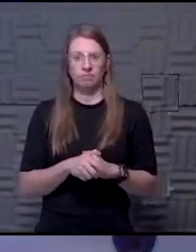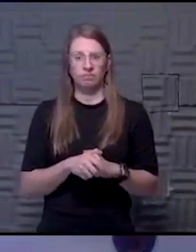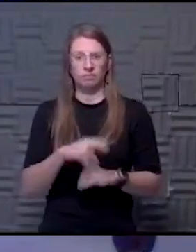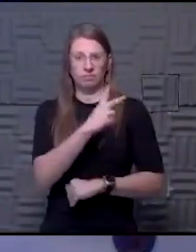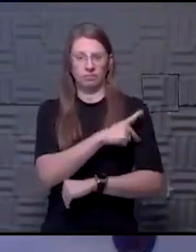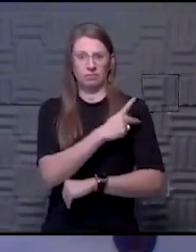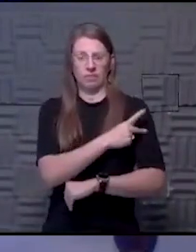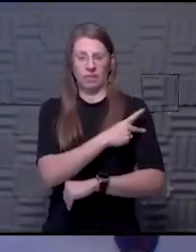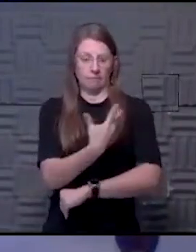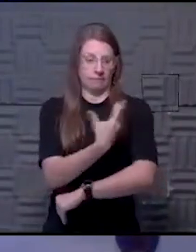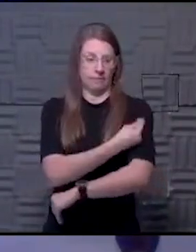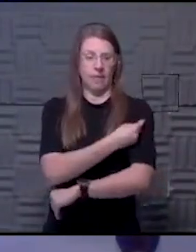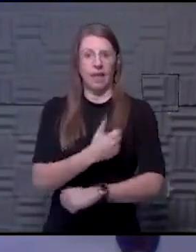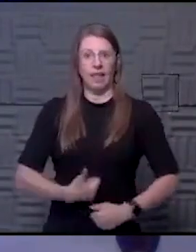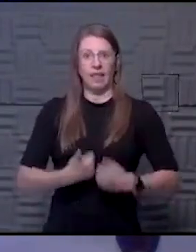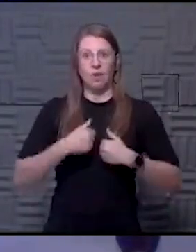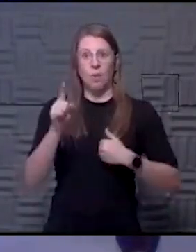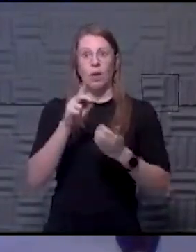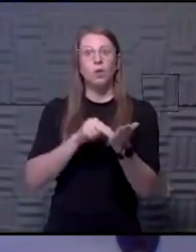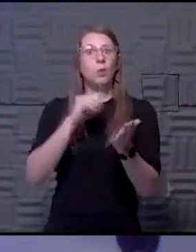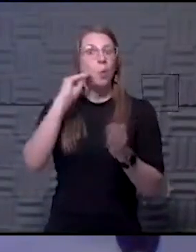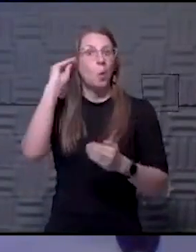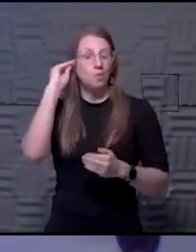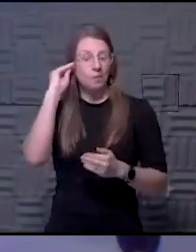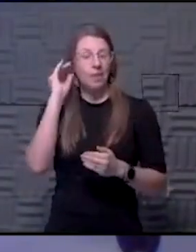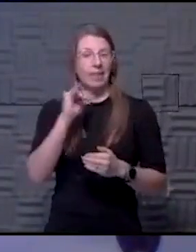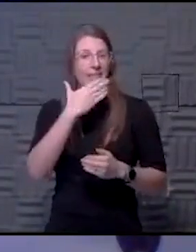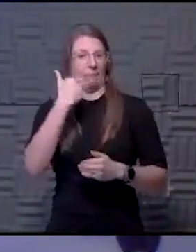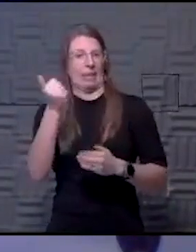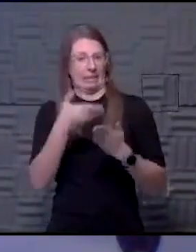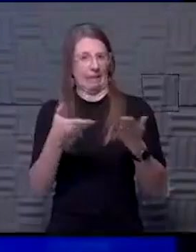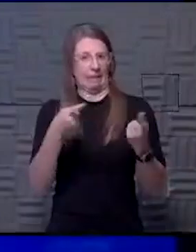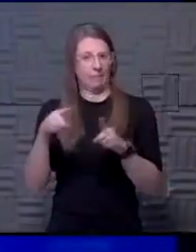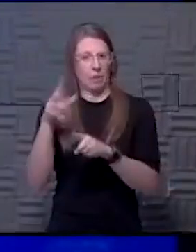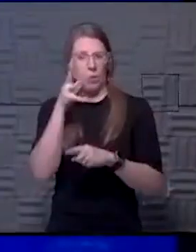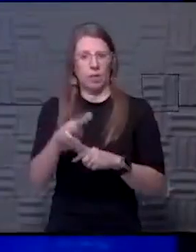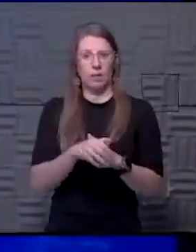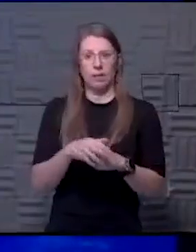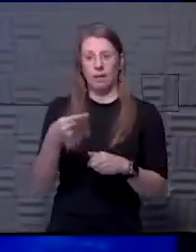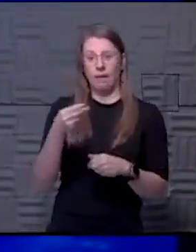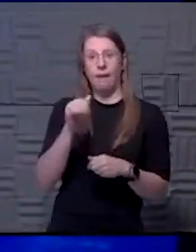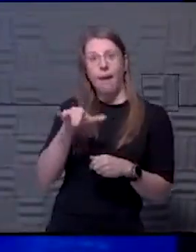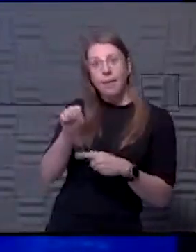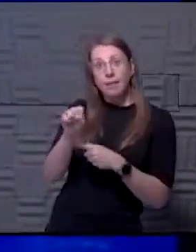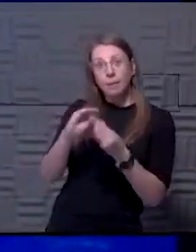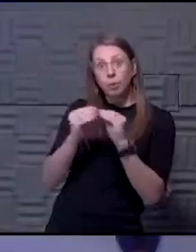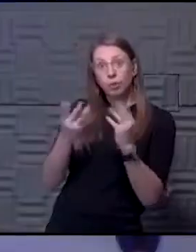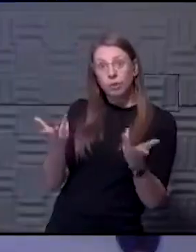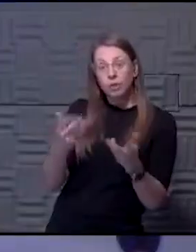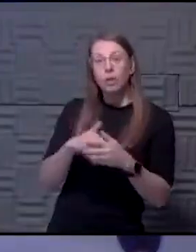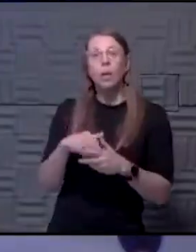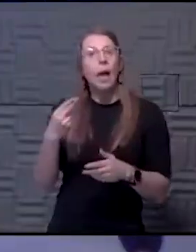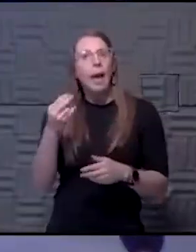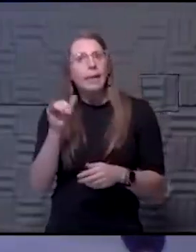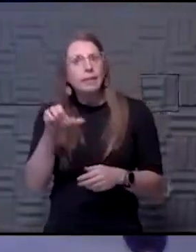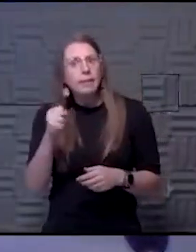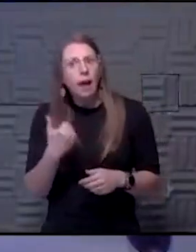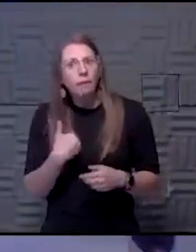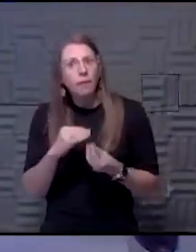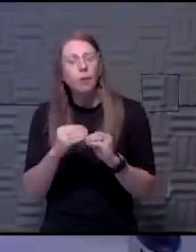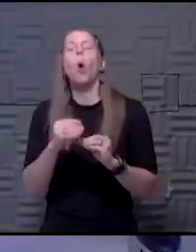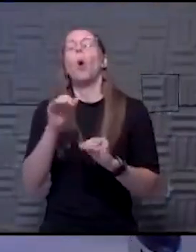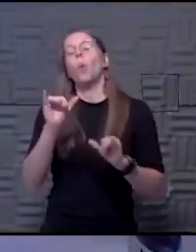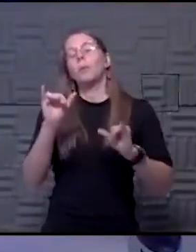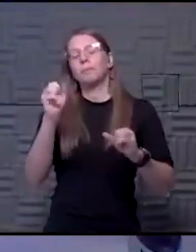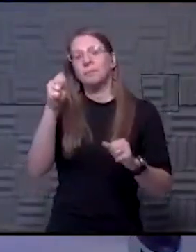patients vaccinated who live in nursing homes. I think that would be the best thing. That's right. Hayes numbers? Do you have the numbers from Hayes? Oh